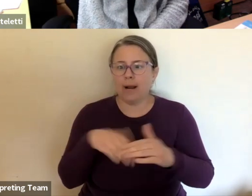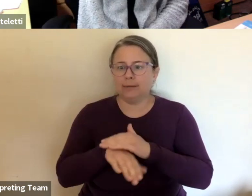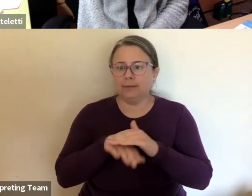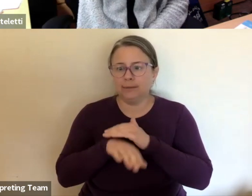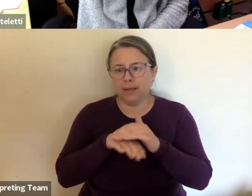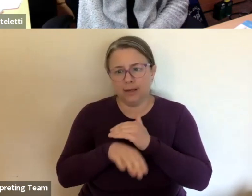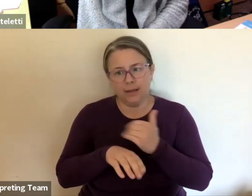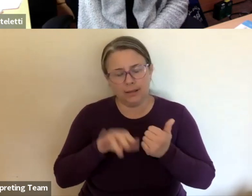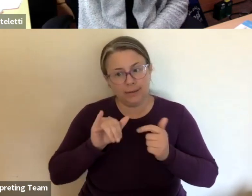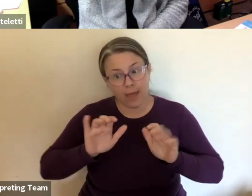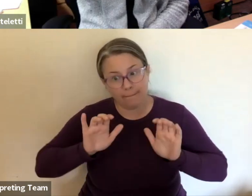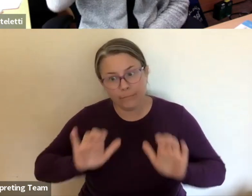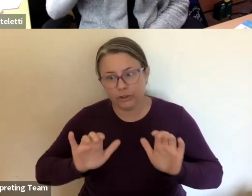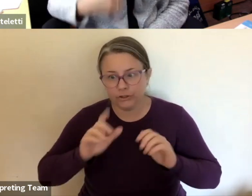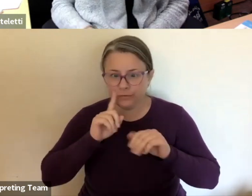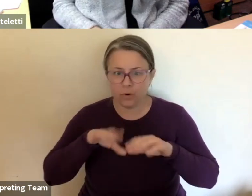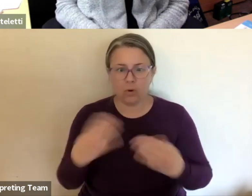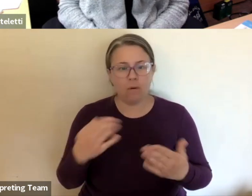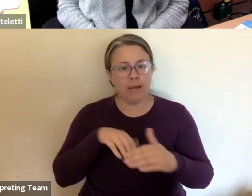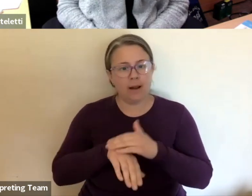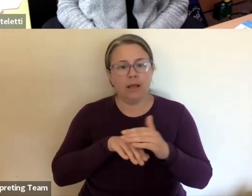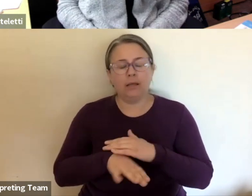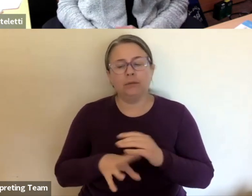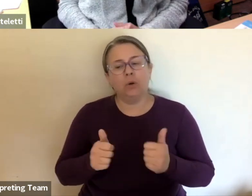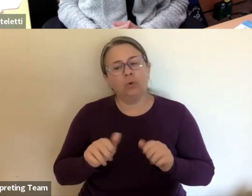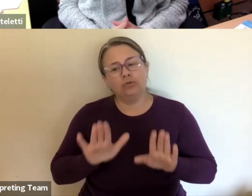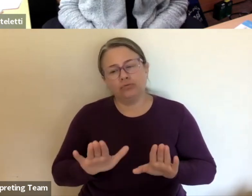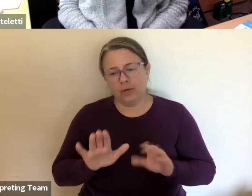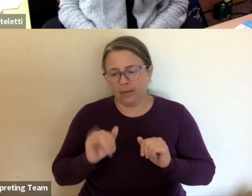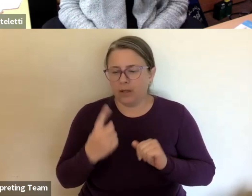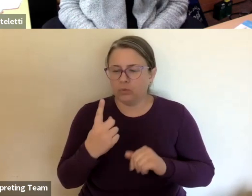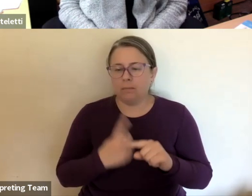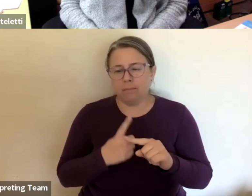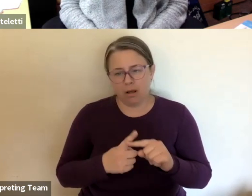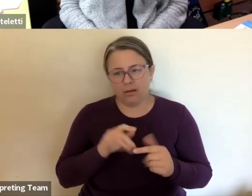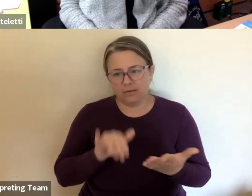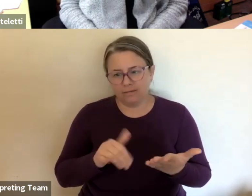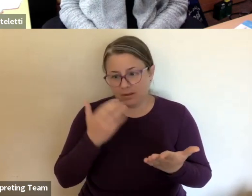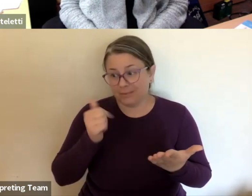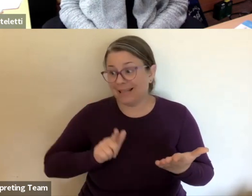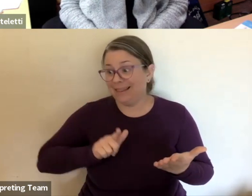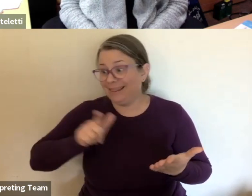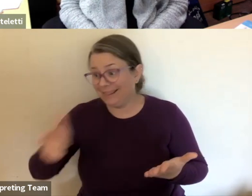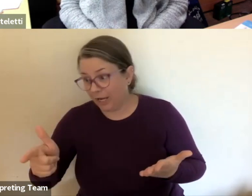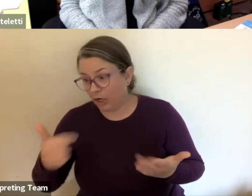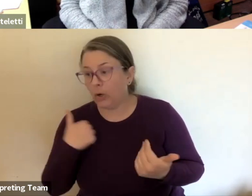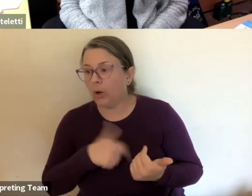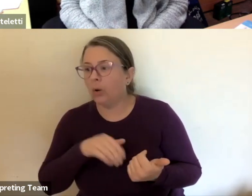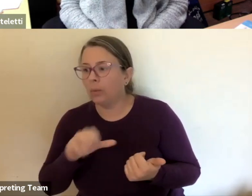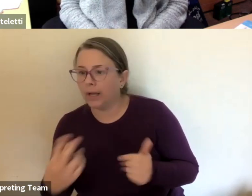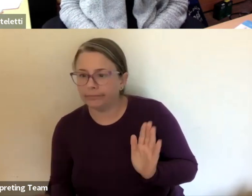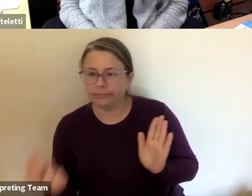after the fact later on. So I think that hopefully addresses most of what you were getting at. I will say for